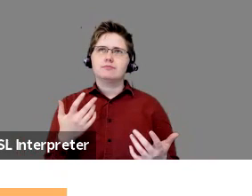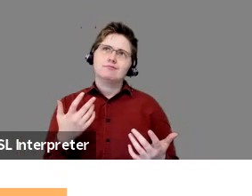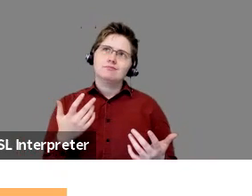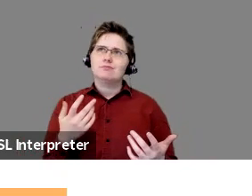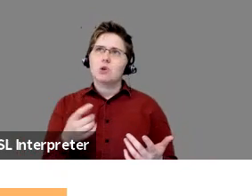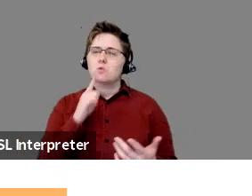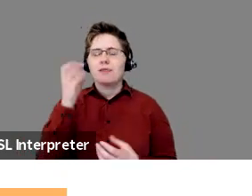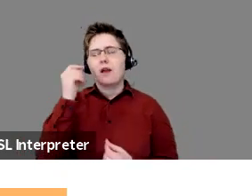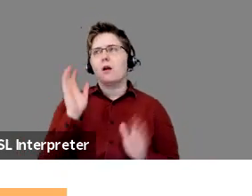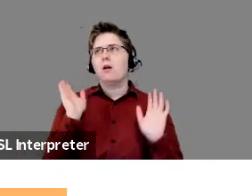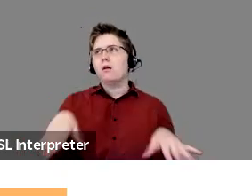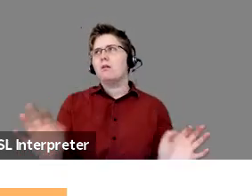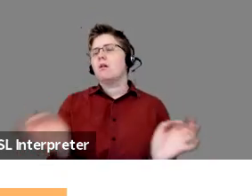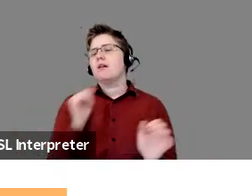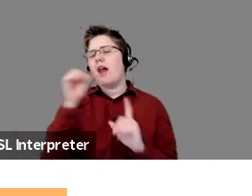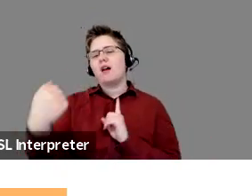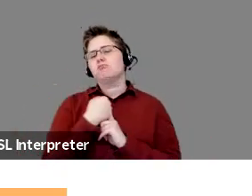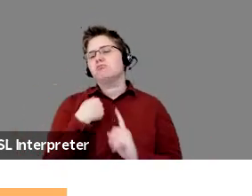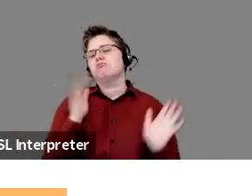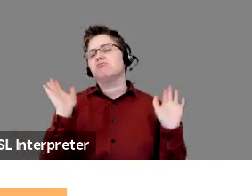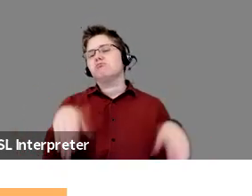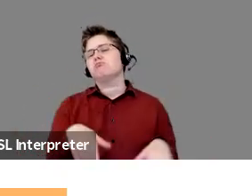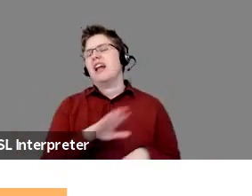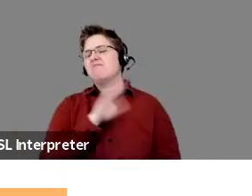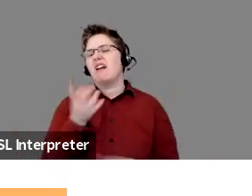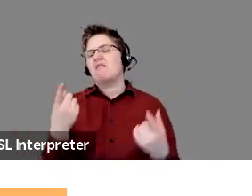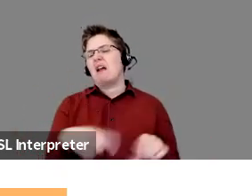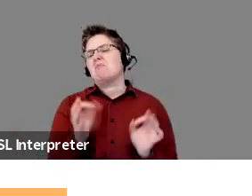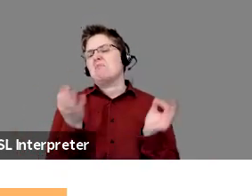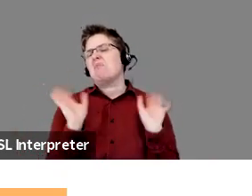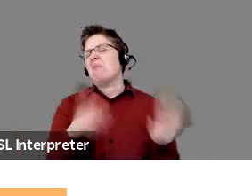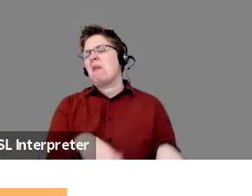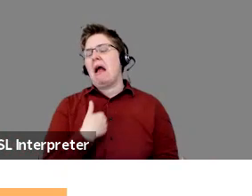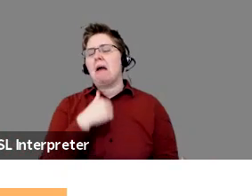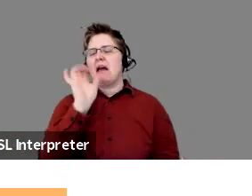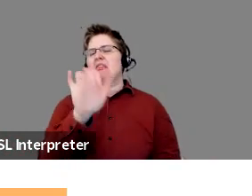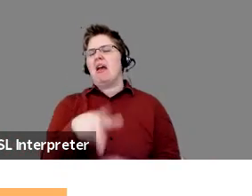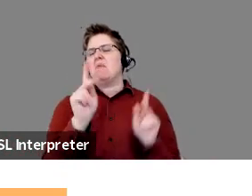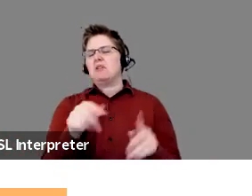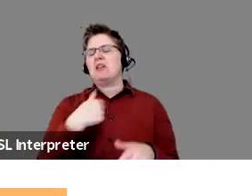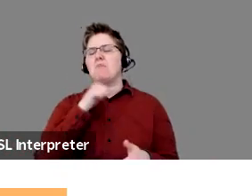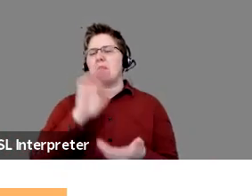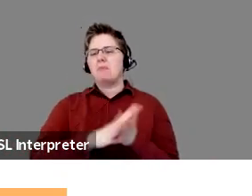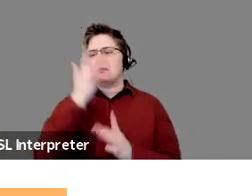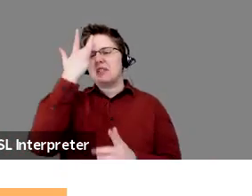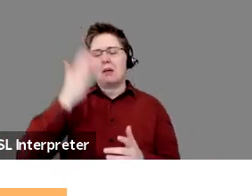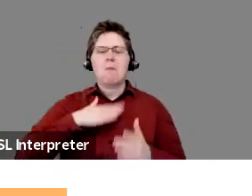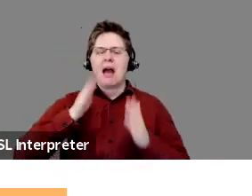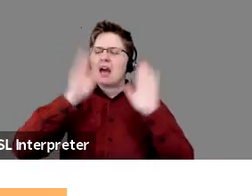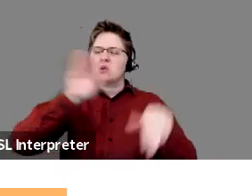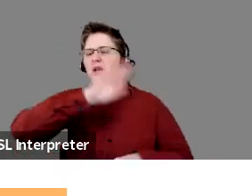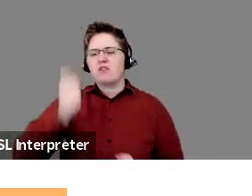much think it's not going to happen to me, right? These things never happen to me. I'm never going to be the person that gets sick or whose house burns down